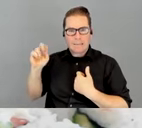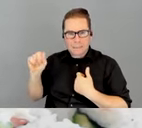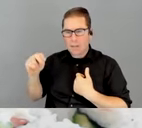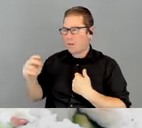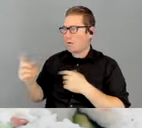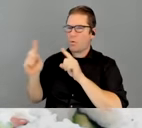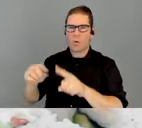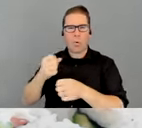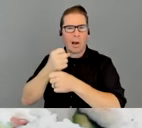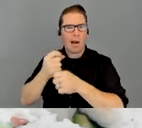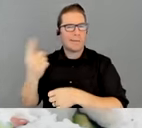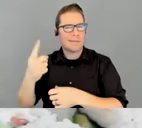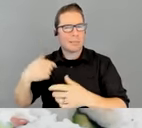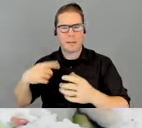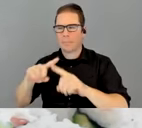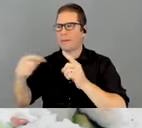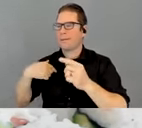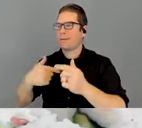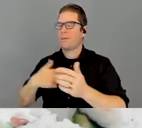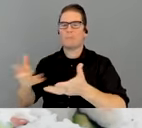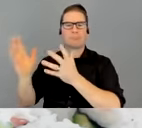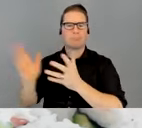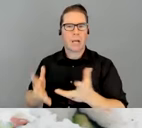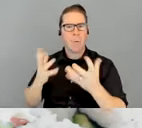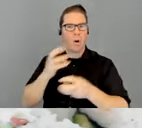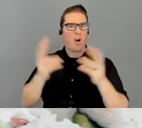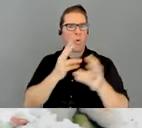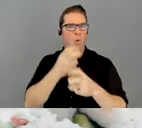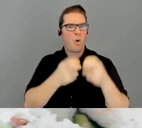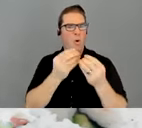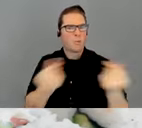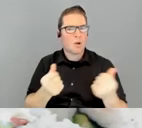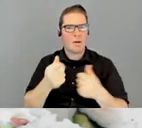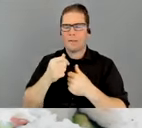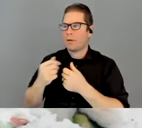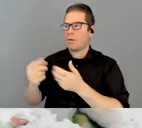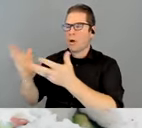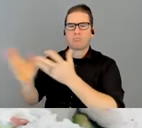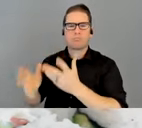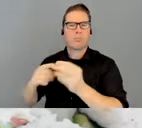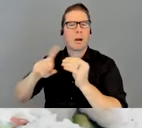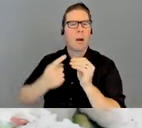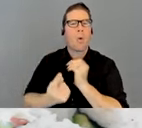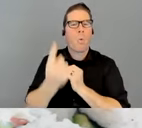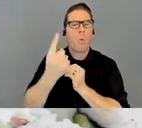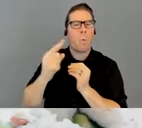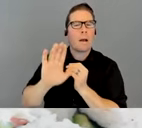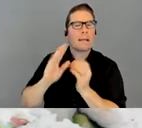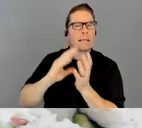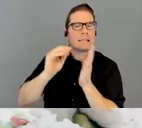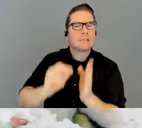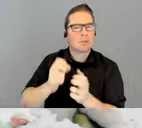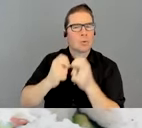And Sean was catching me up on an issue, a student issue that we were dealing with. And I said, you know, I